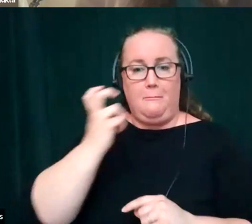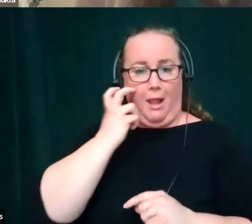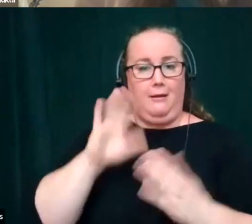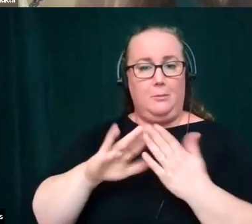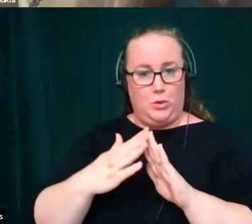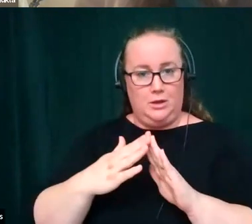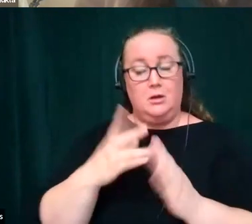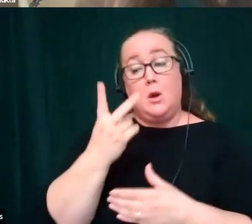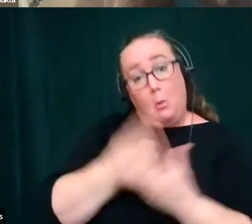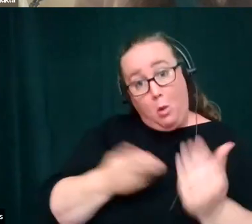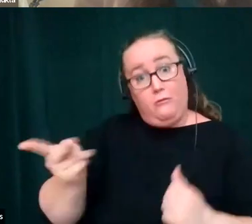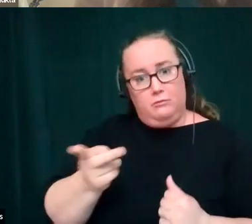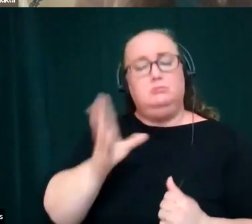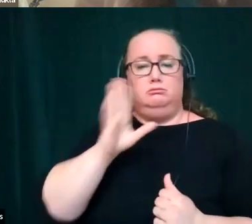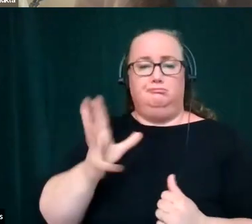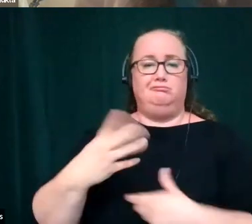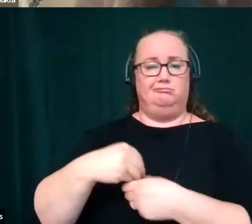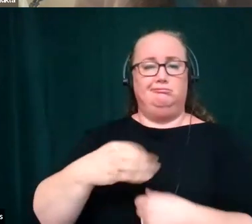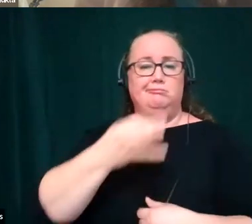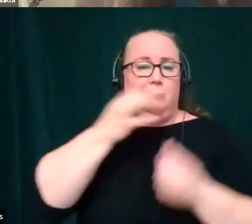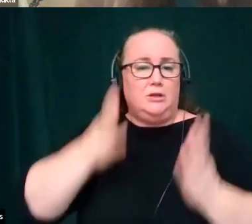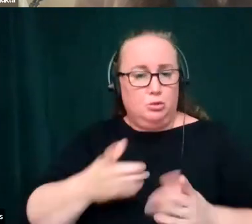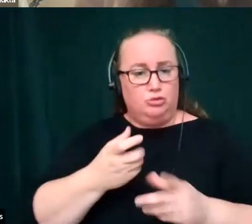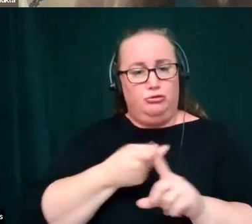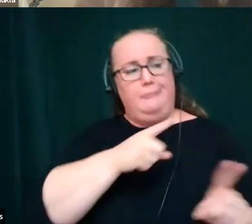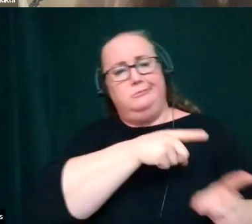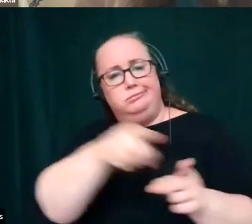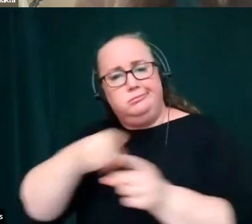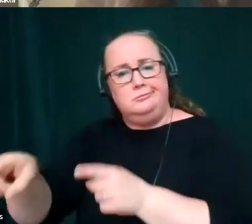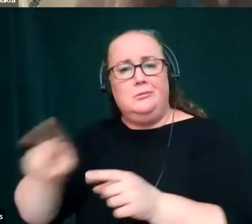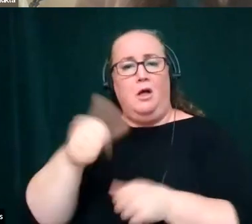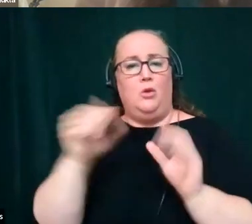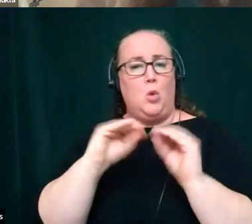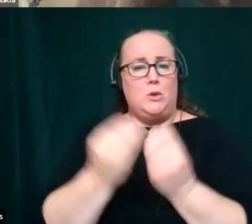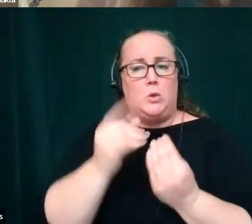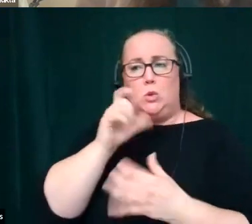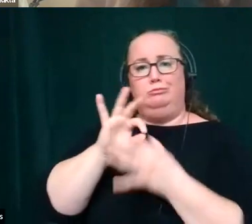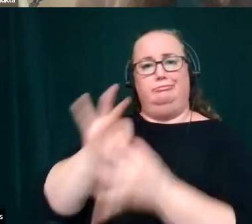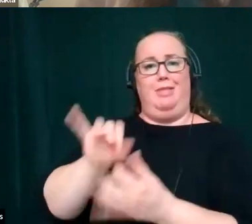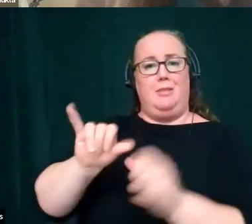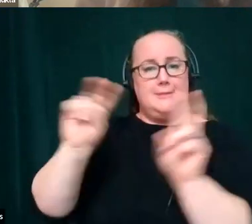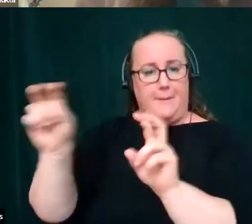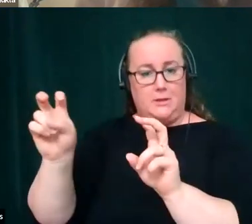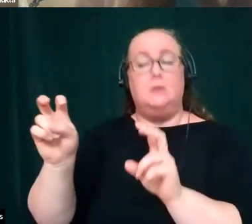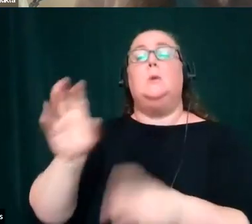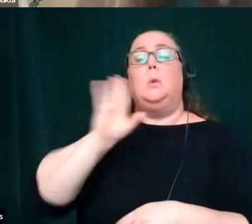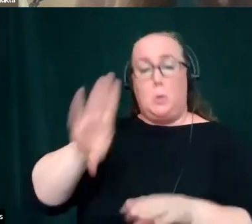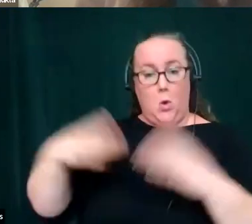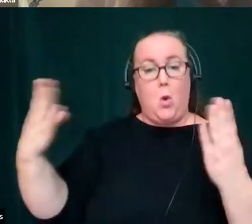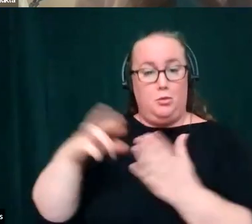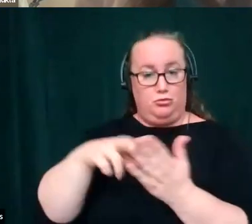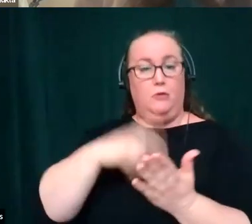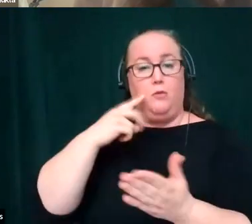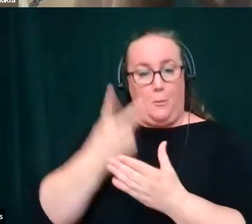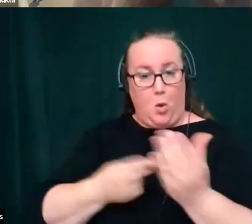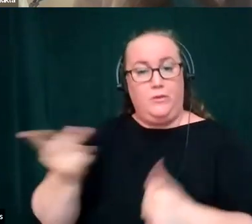will feature experts from various organizations relating to those topics, and we'll have registrations open very soon for each of